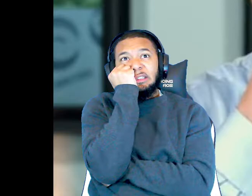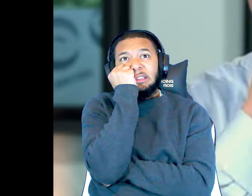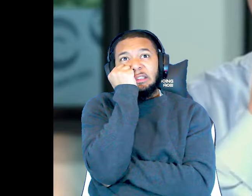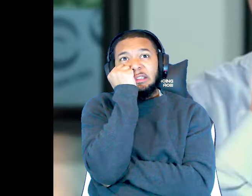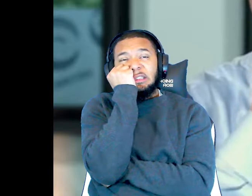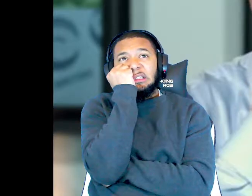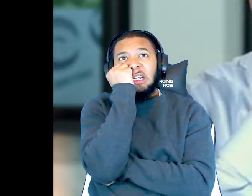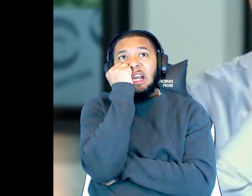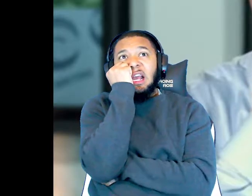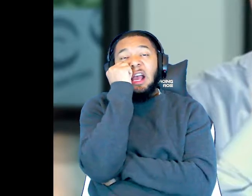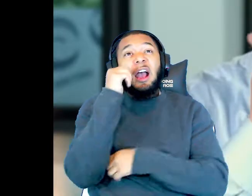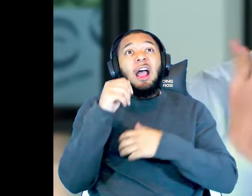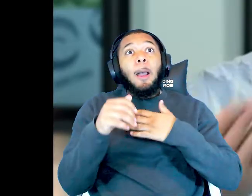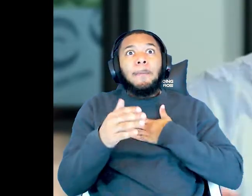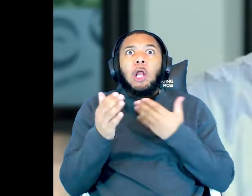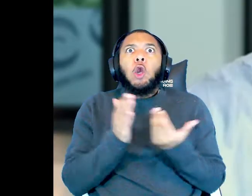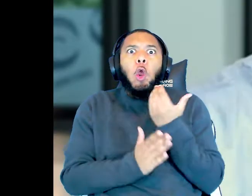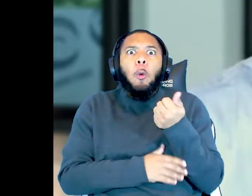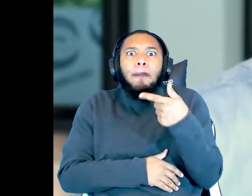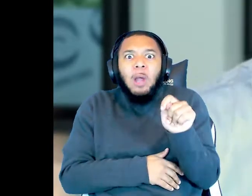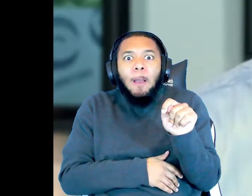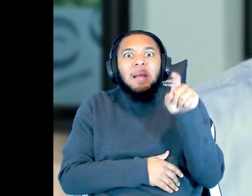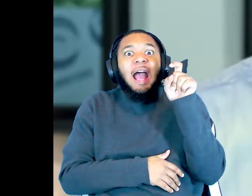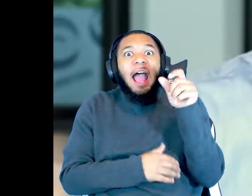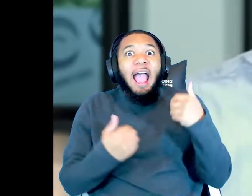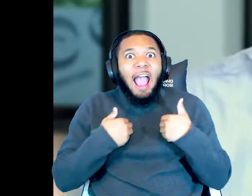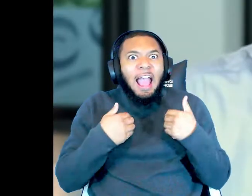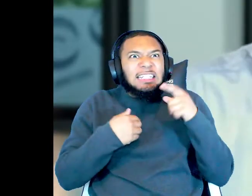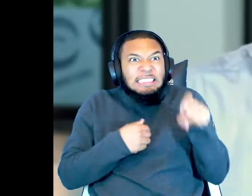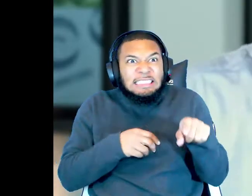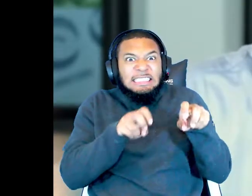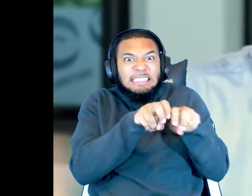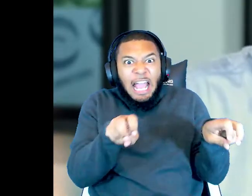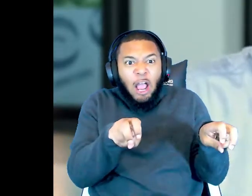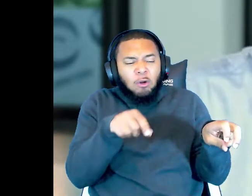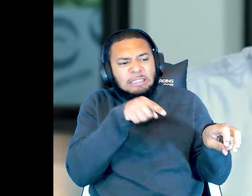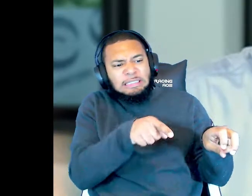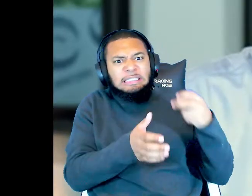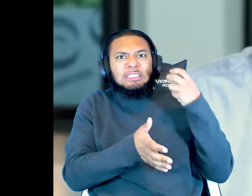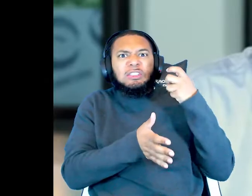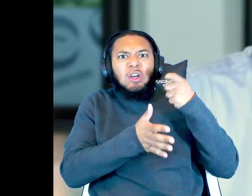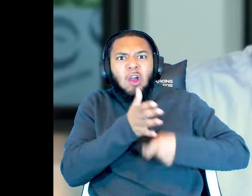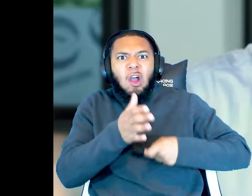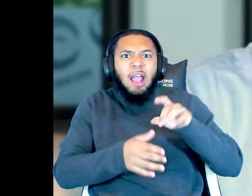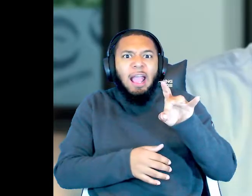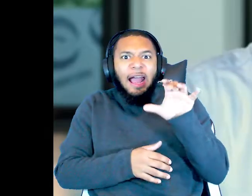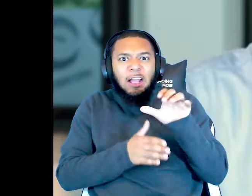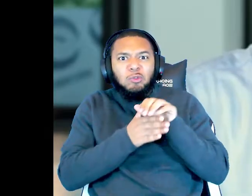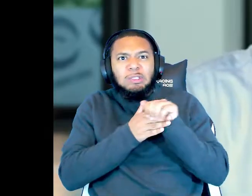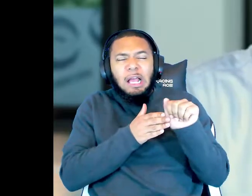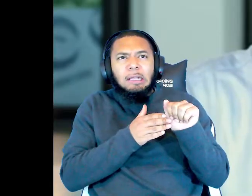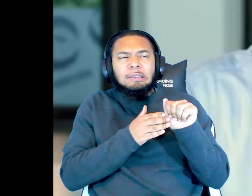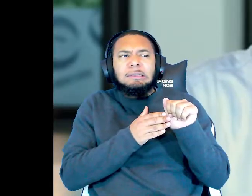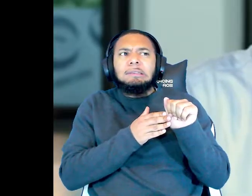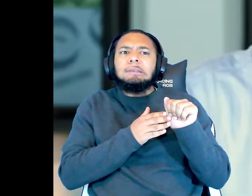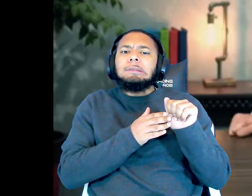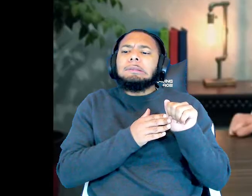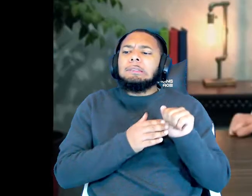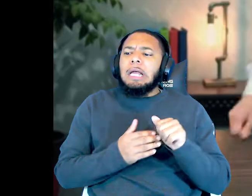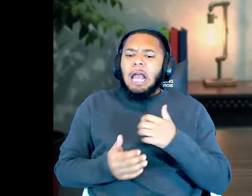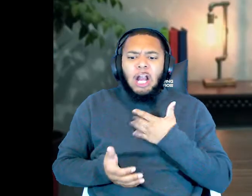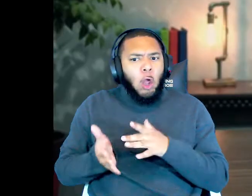new apartment, but it's $800. How am I going to do this so that I don't pay as much